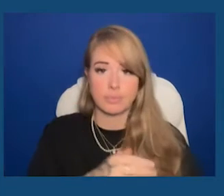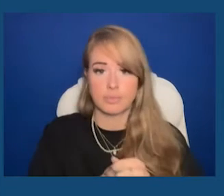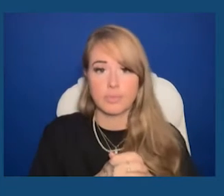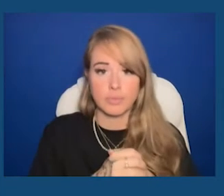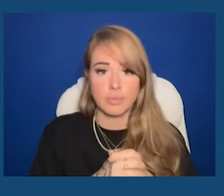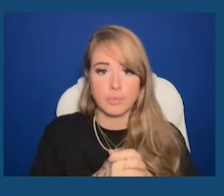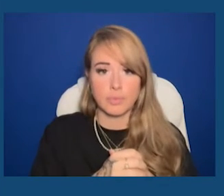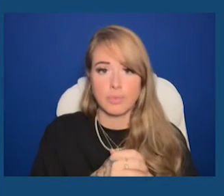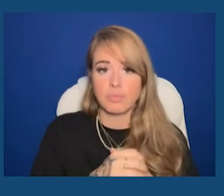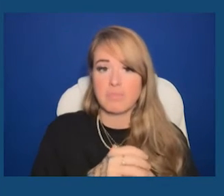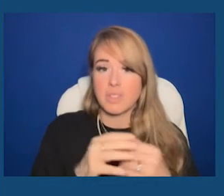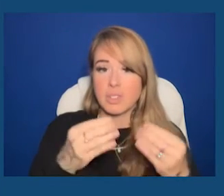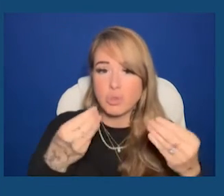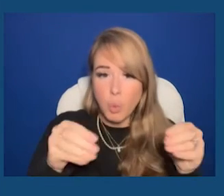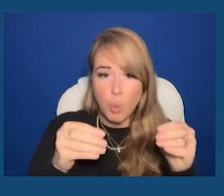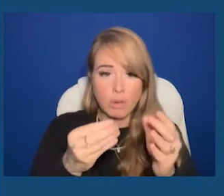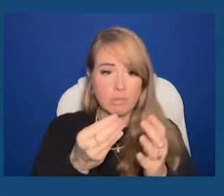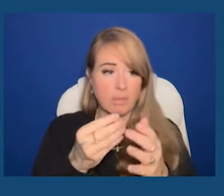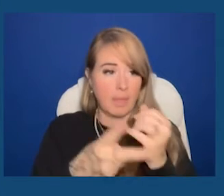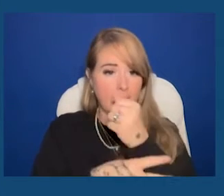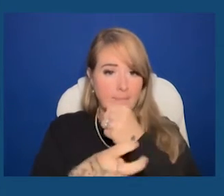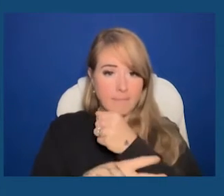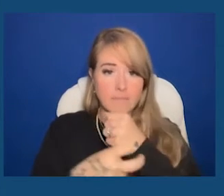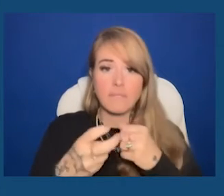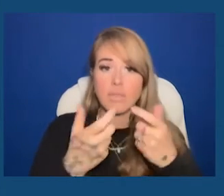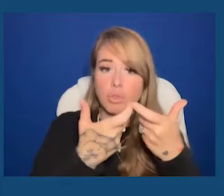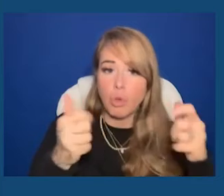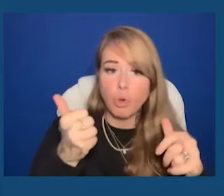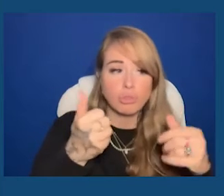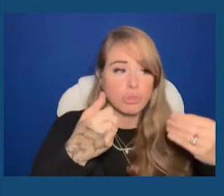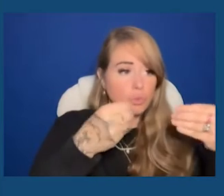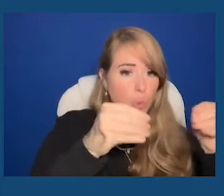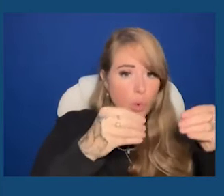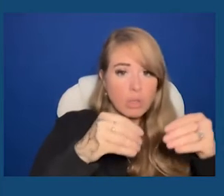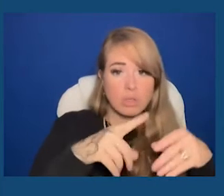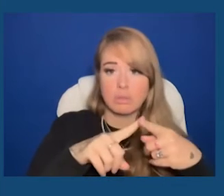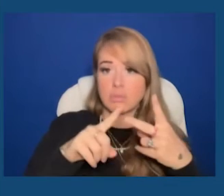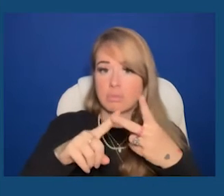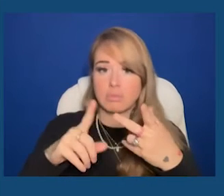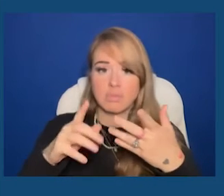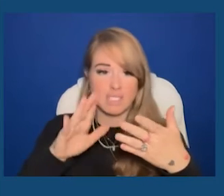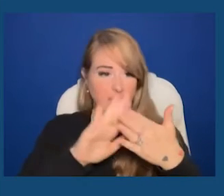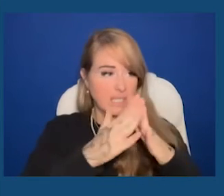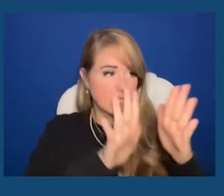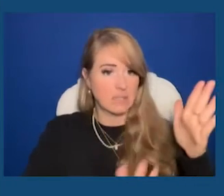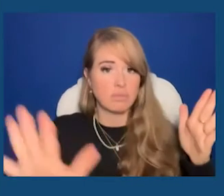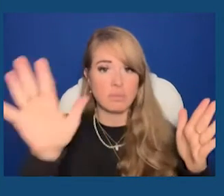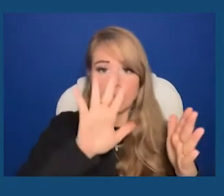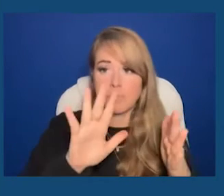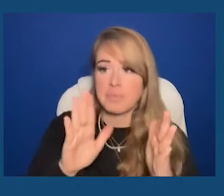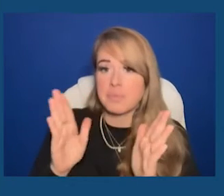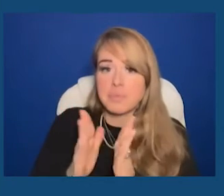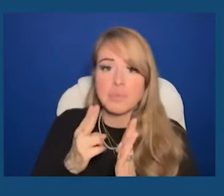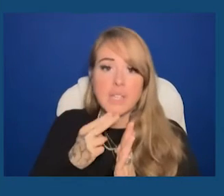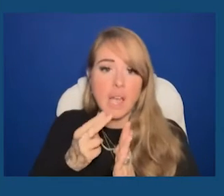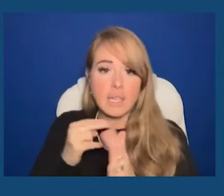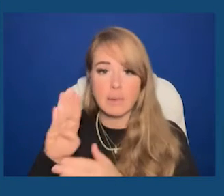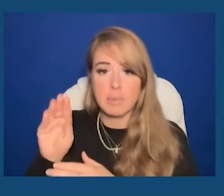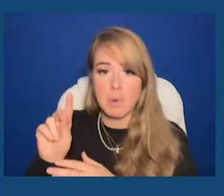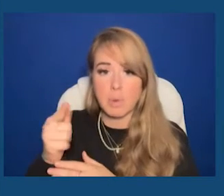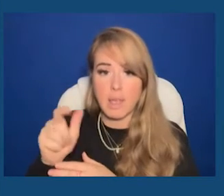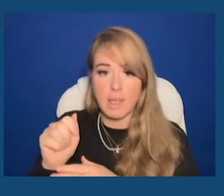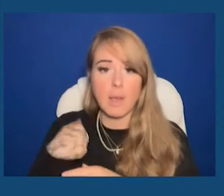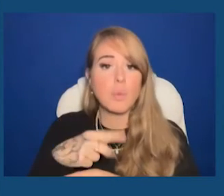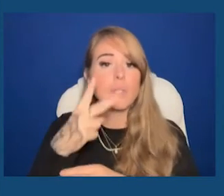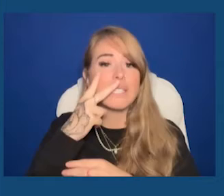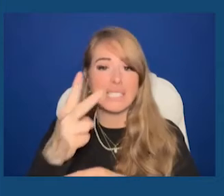Retail theft. From the largest retailers in the city to the tiniest bodegas. They're under